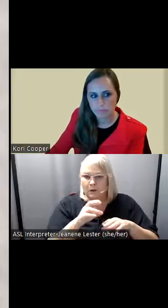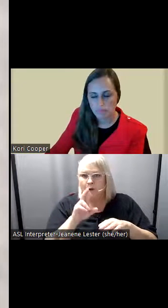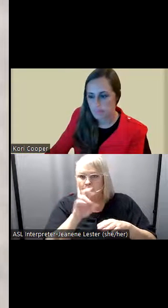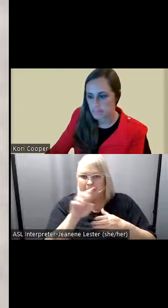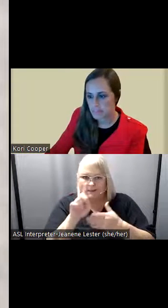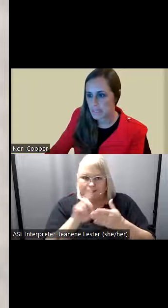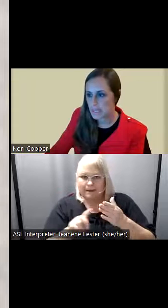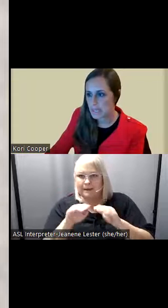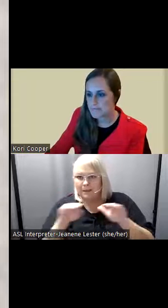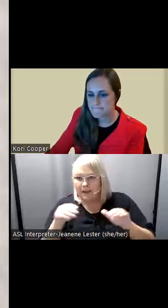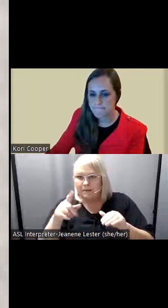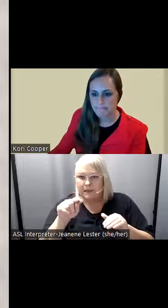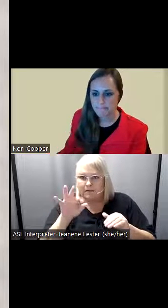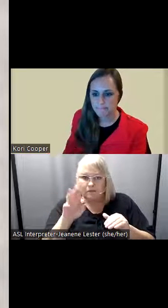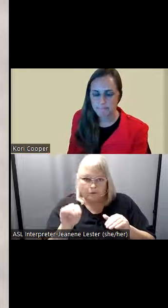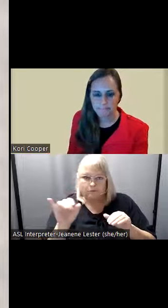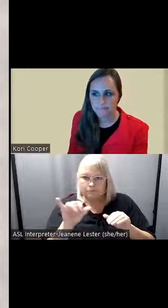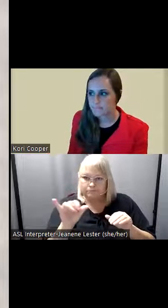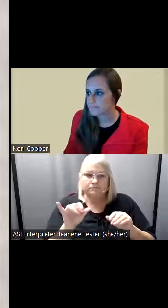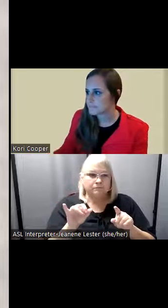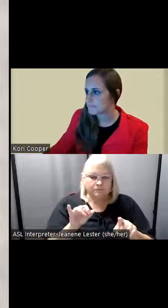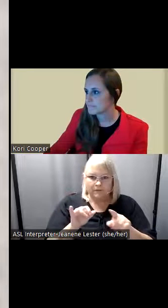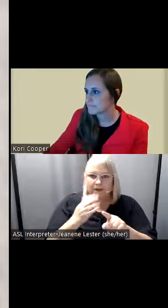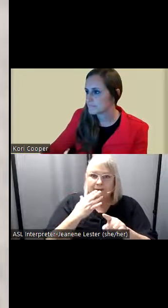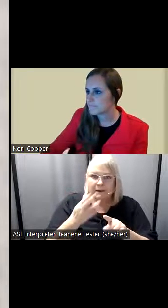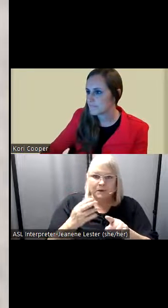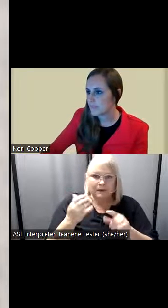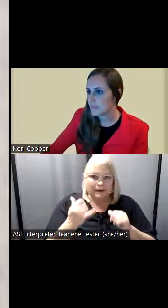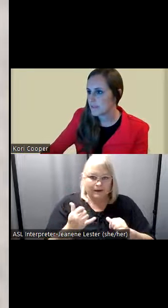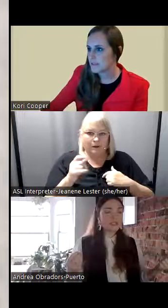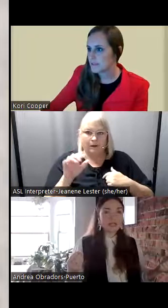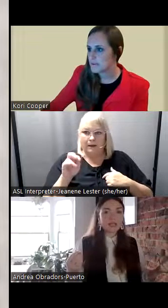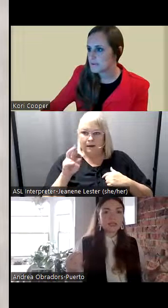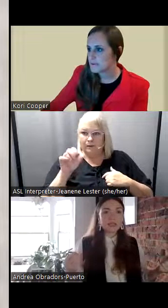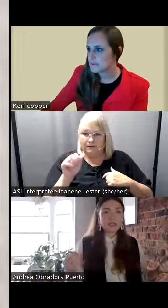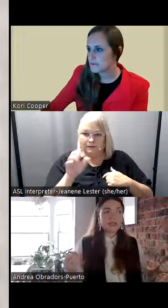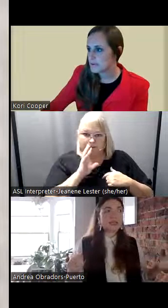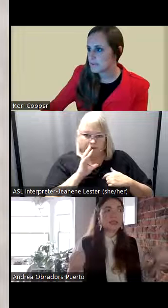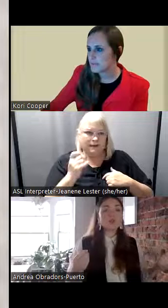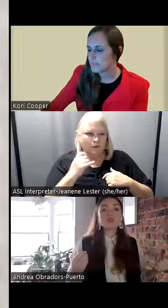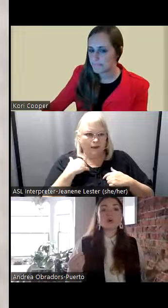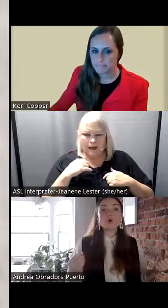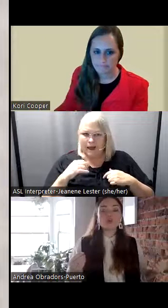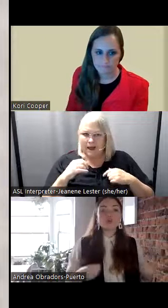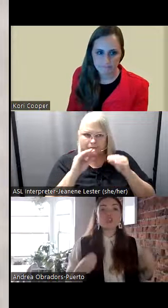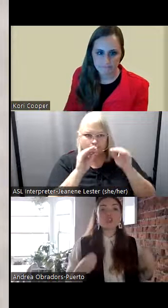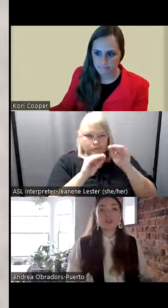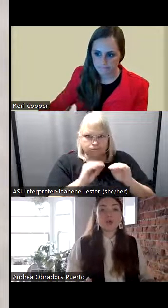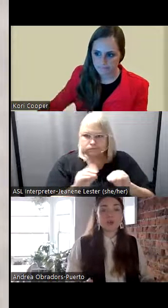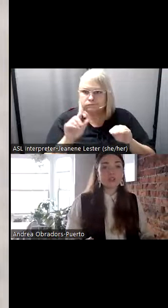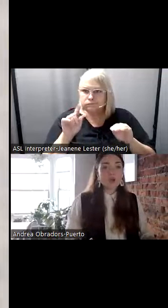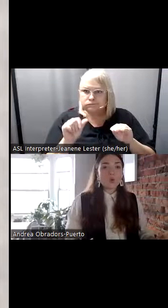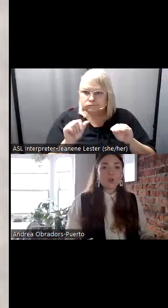Wonderful. Thank you, Corey. So now that we had all that data put together and all those insights, it was a moment to